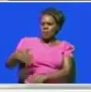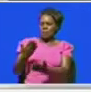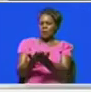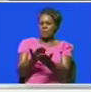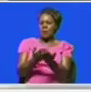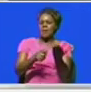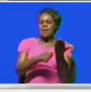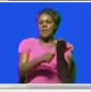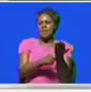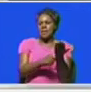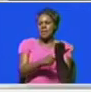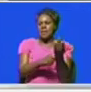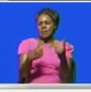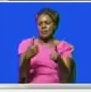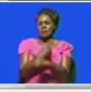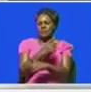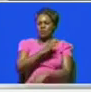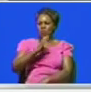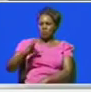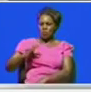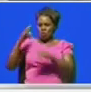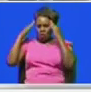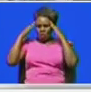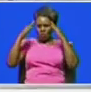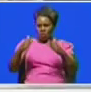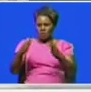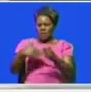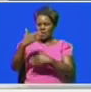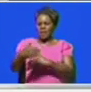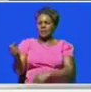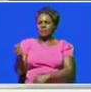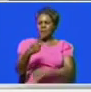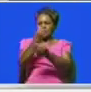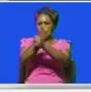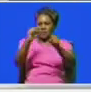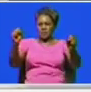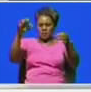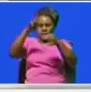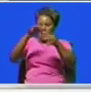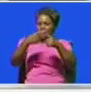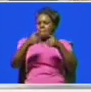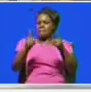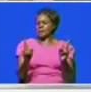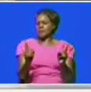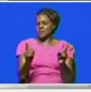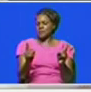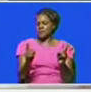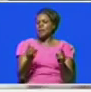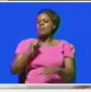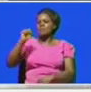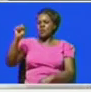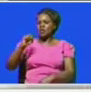some of its members to various House committees to focus on next month's presidential election. However, if the current